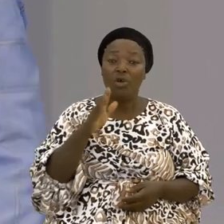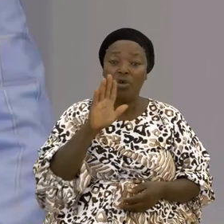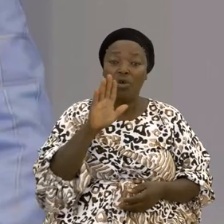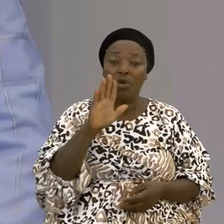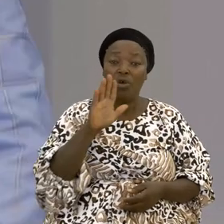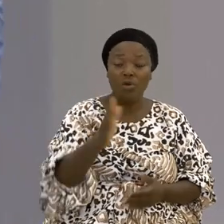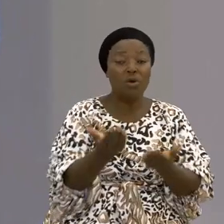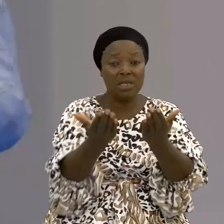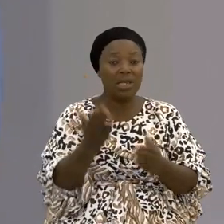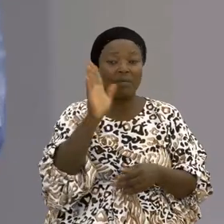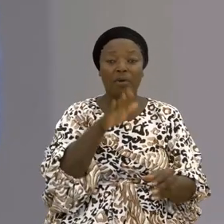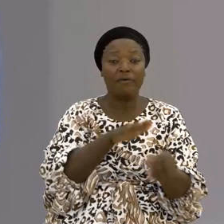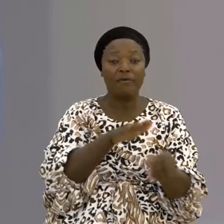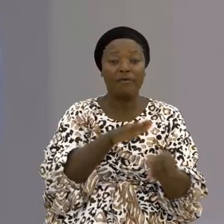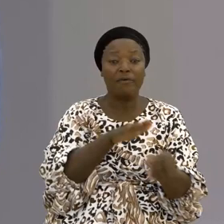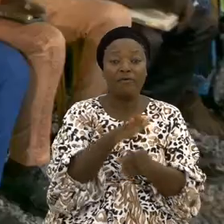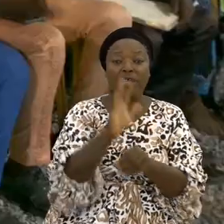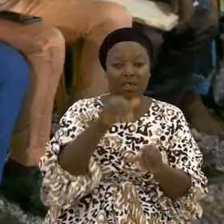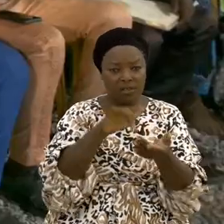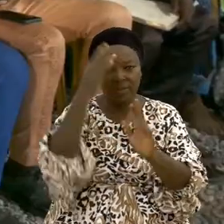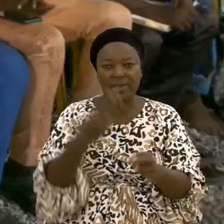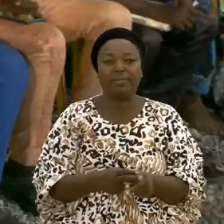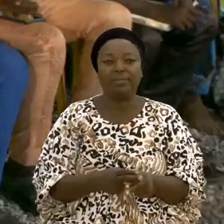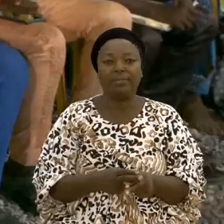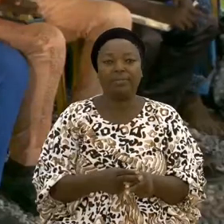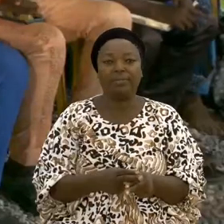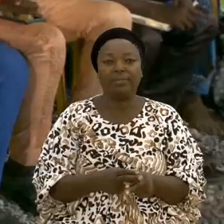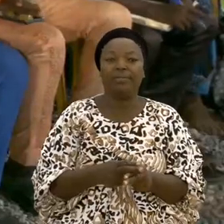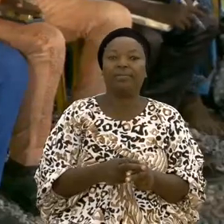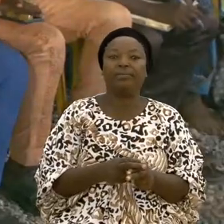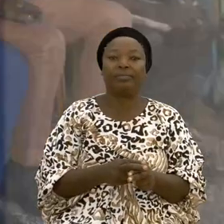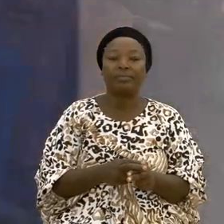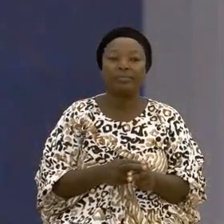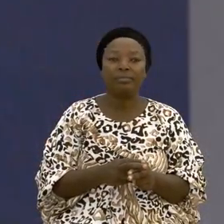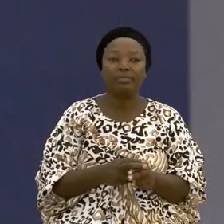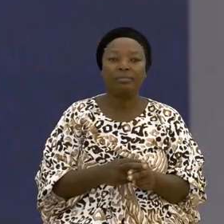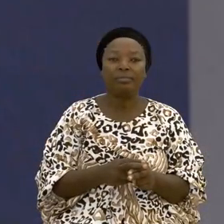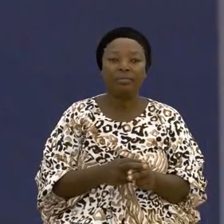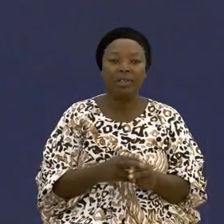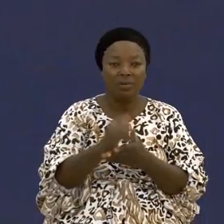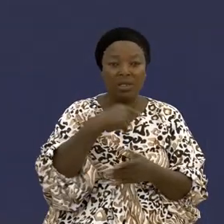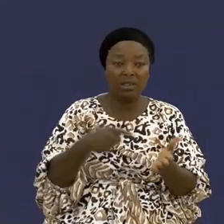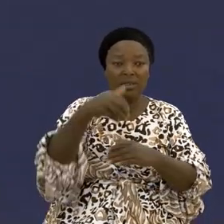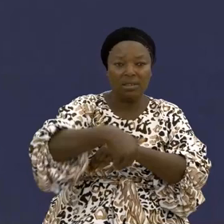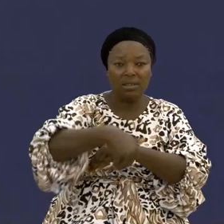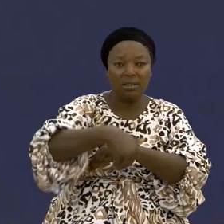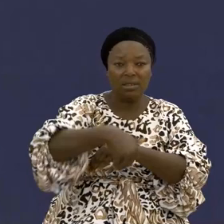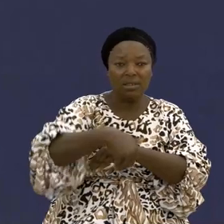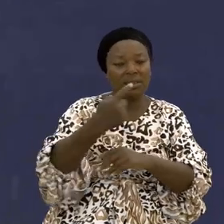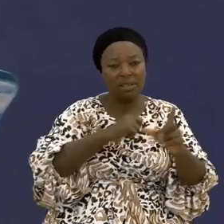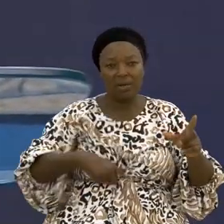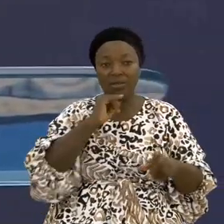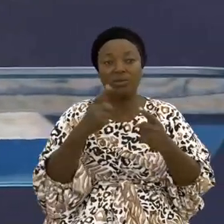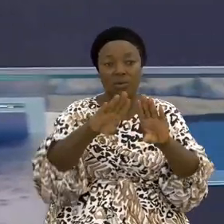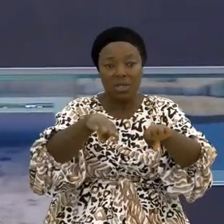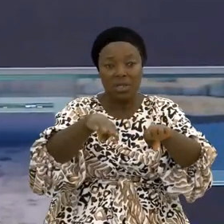be fulfilled in Jesus' name. Amen. Well, tonight, the Lord is going to grant